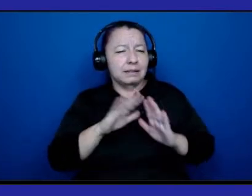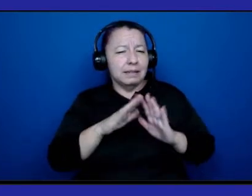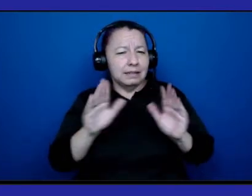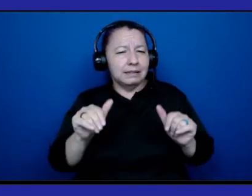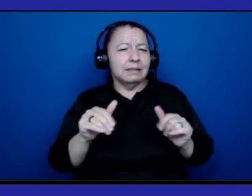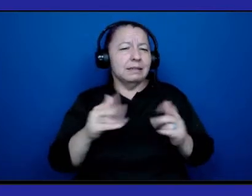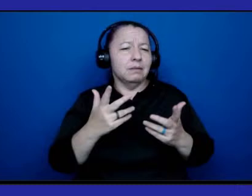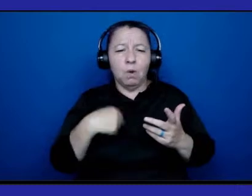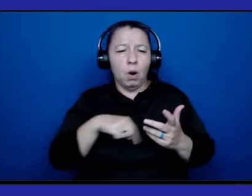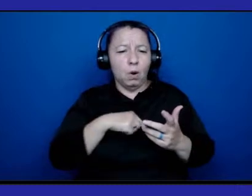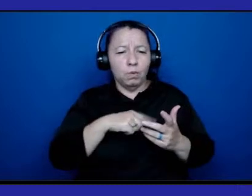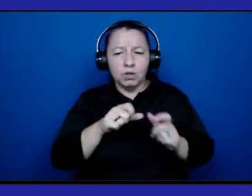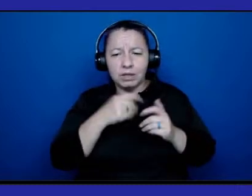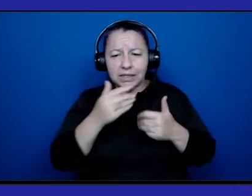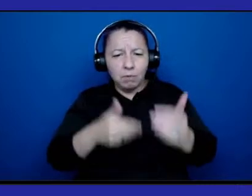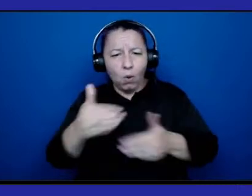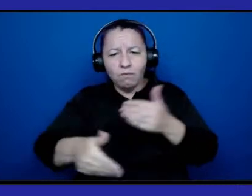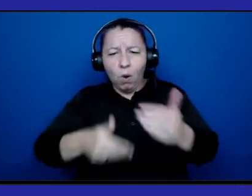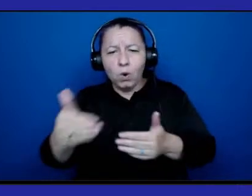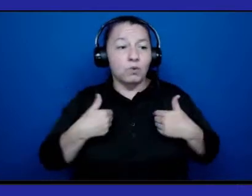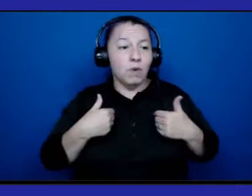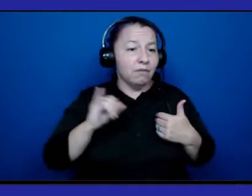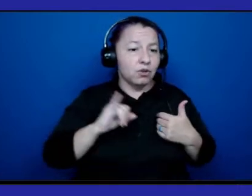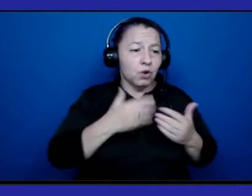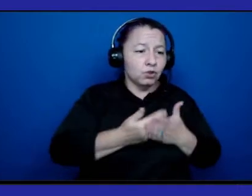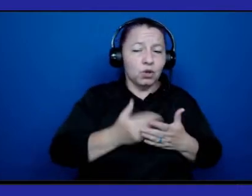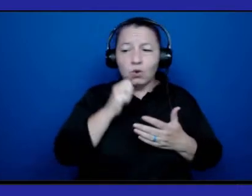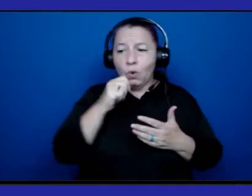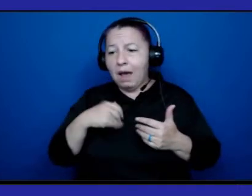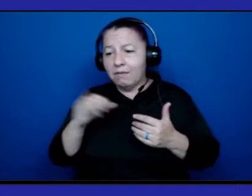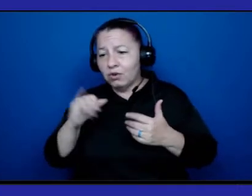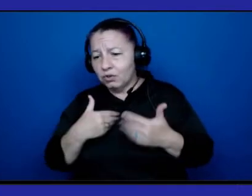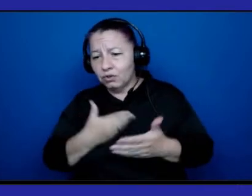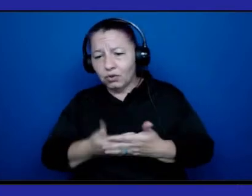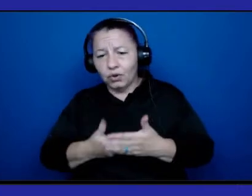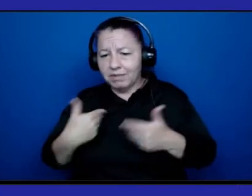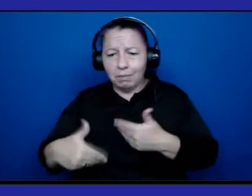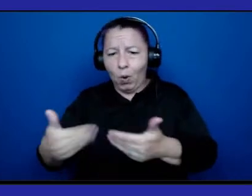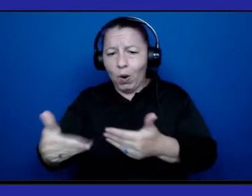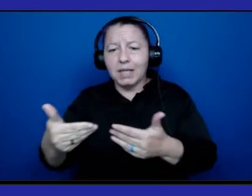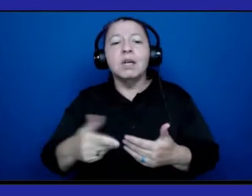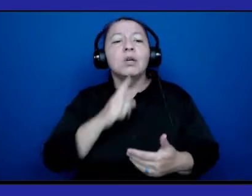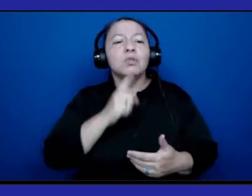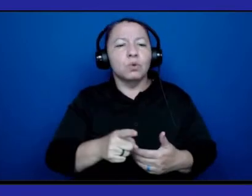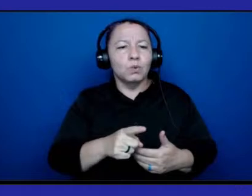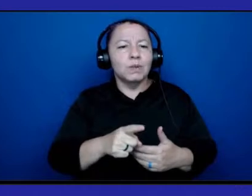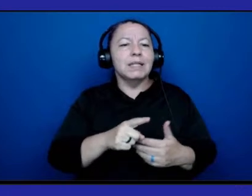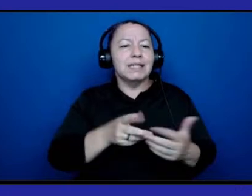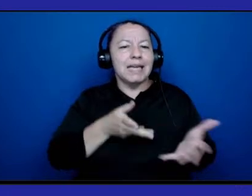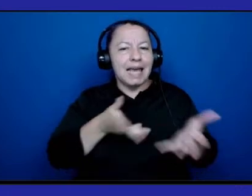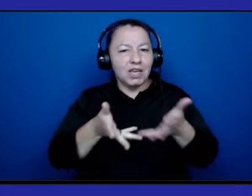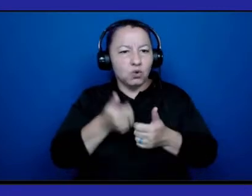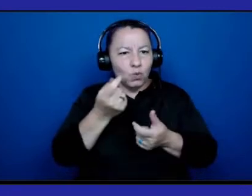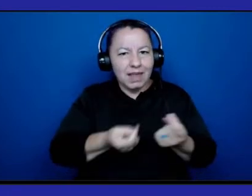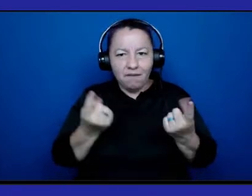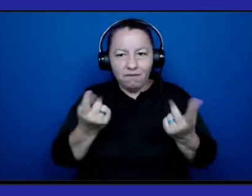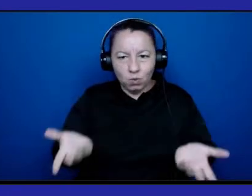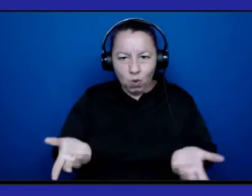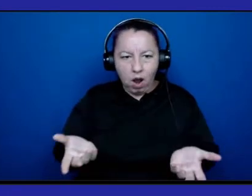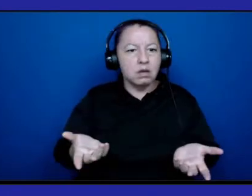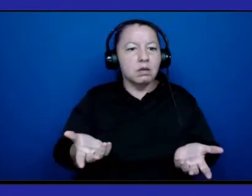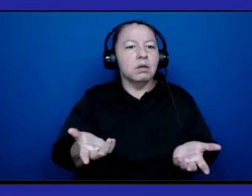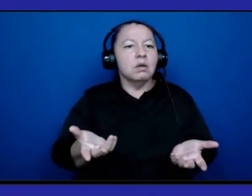forward, you have insurance, good, you don't have insurance, good, to really engaging with everyone. What are you,